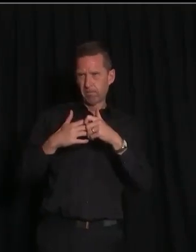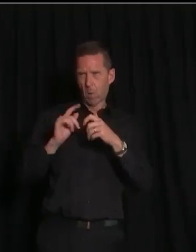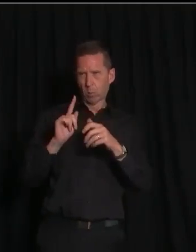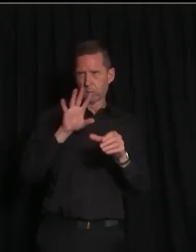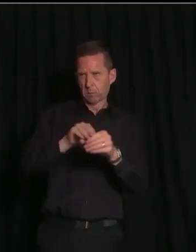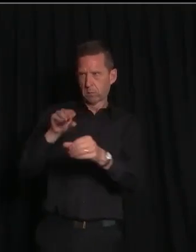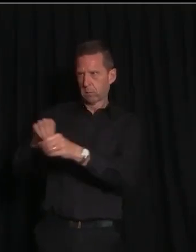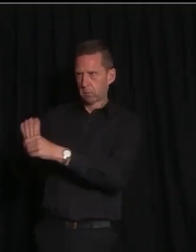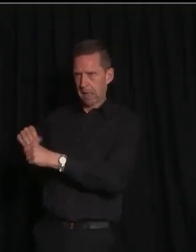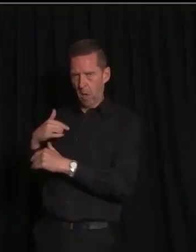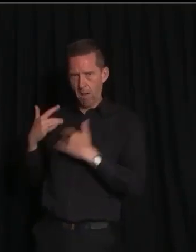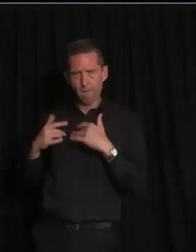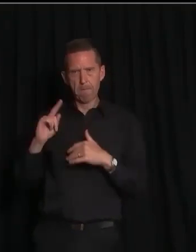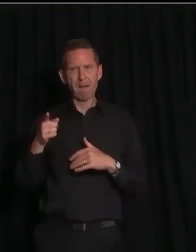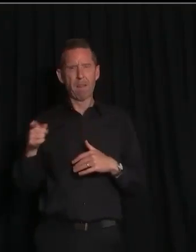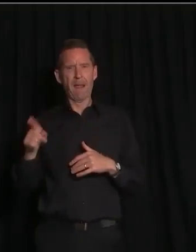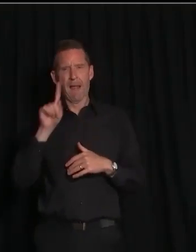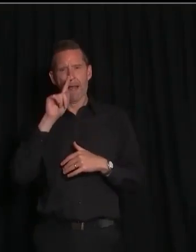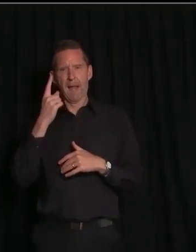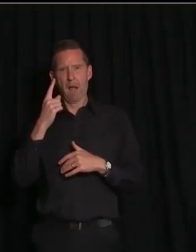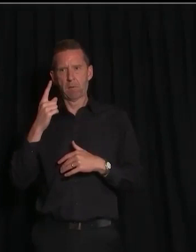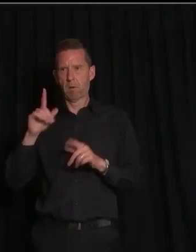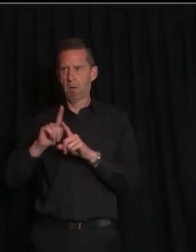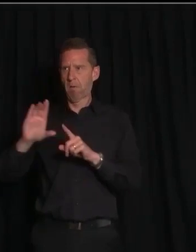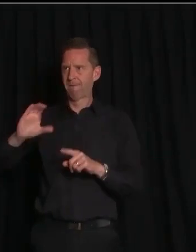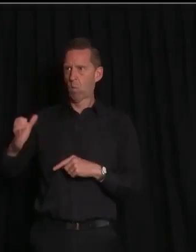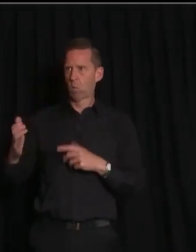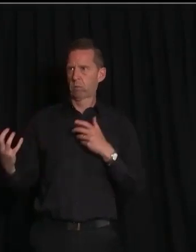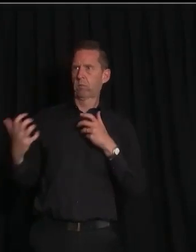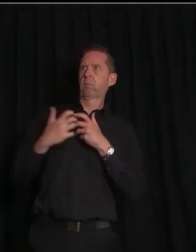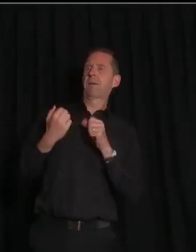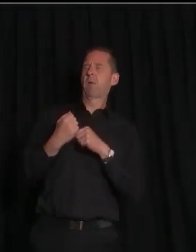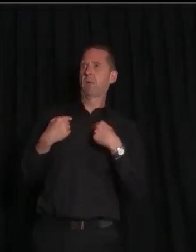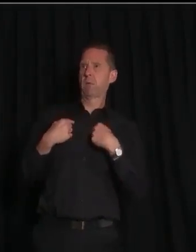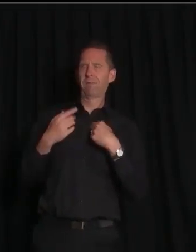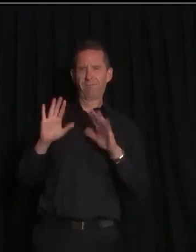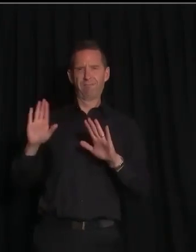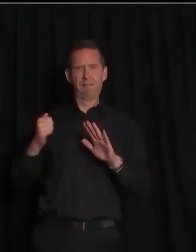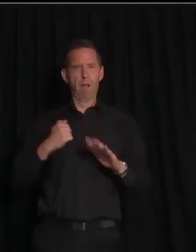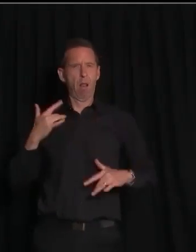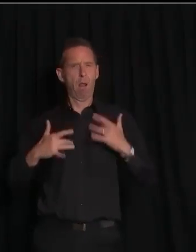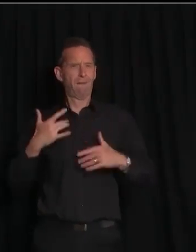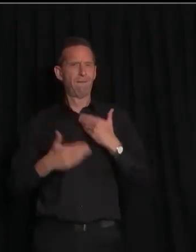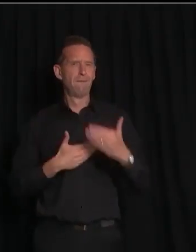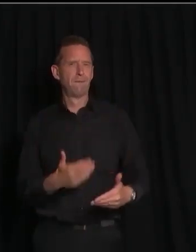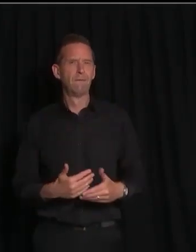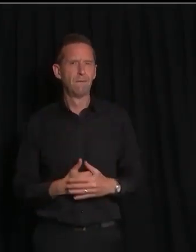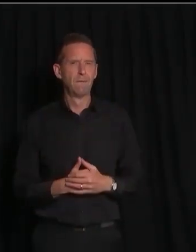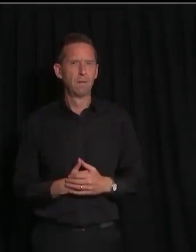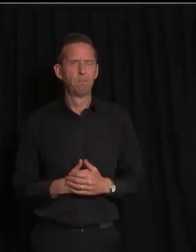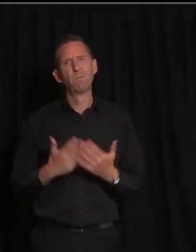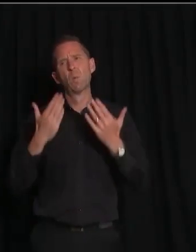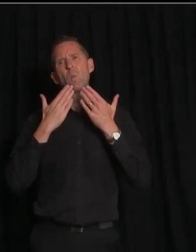work to live our lives. So thank you all of you for being with me